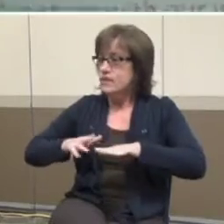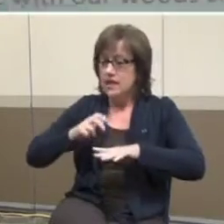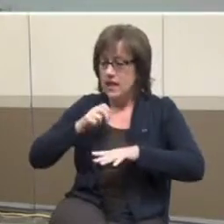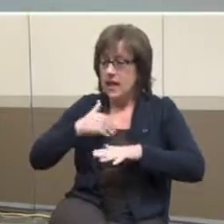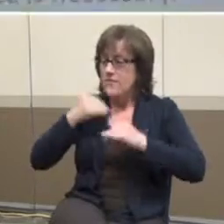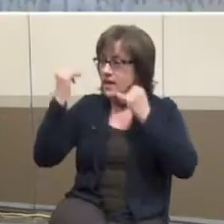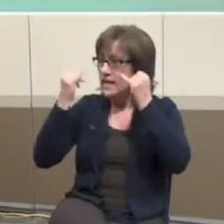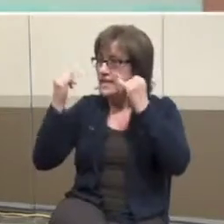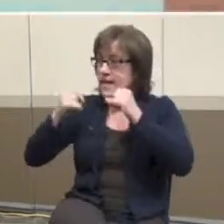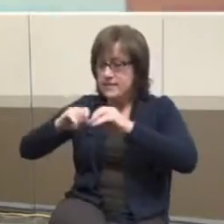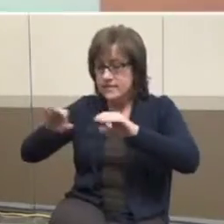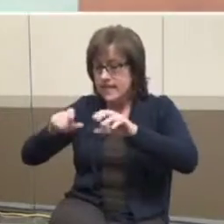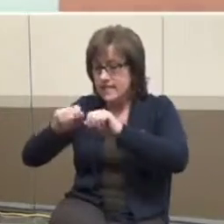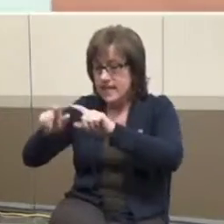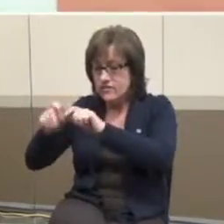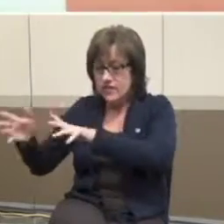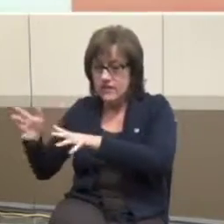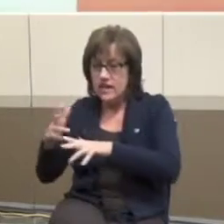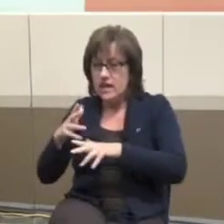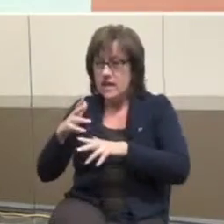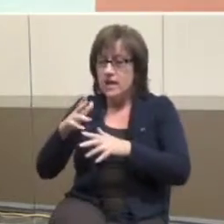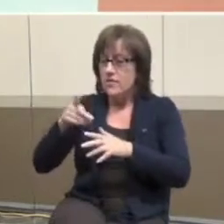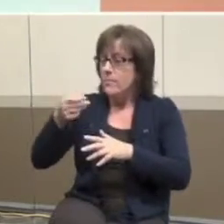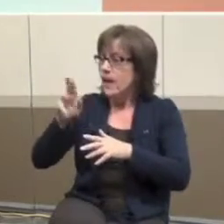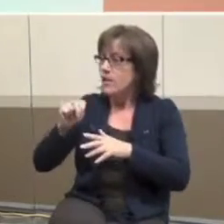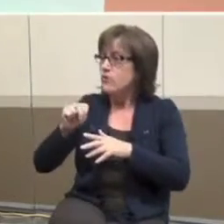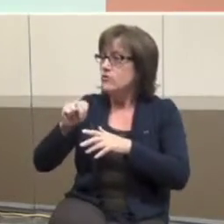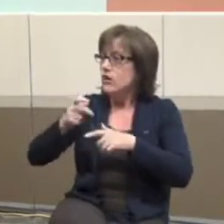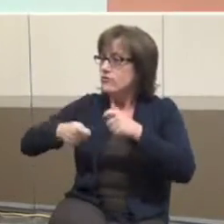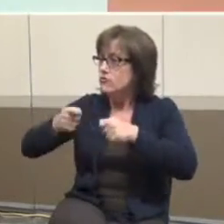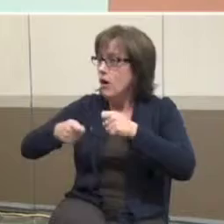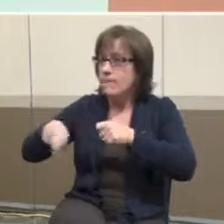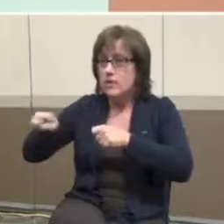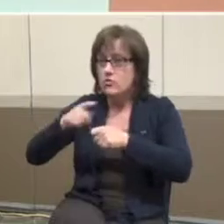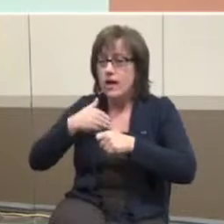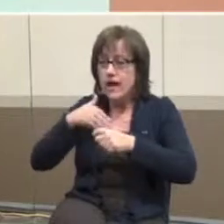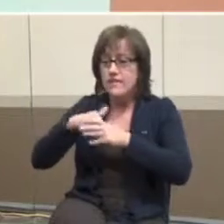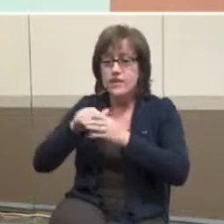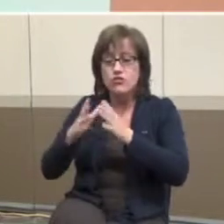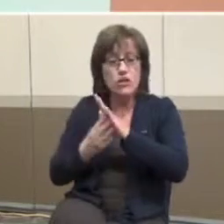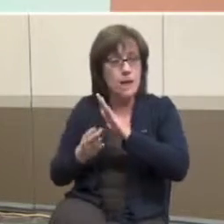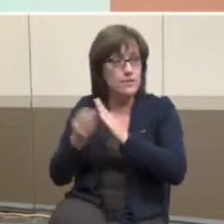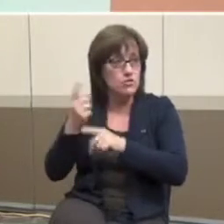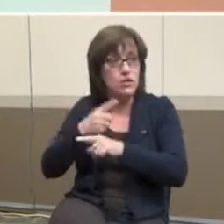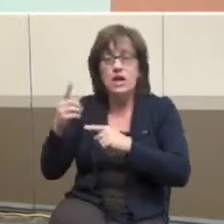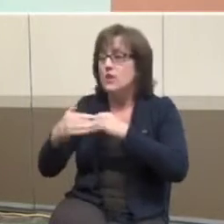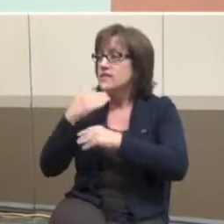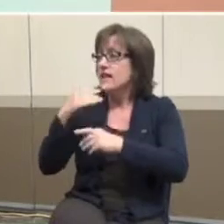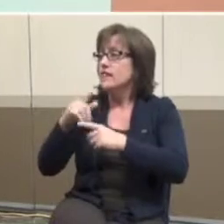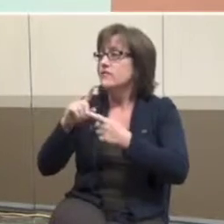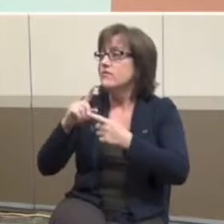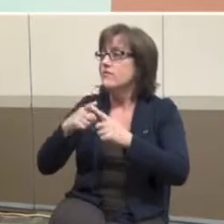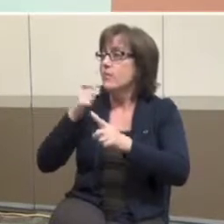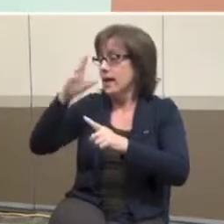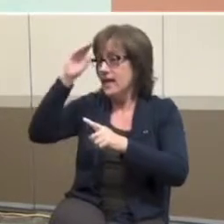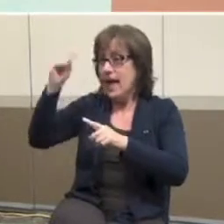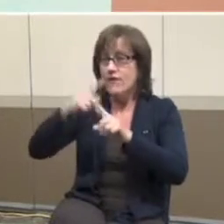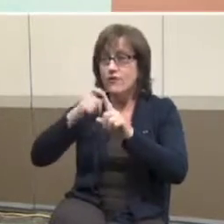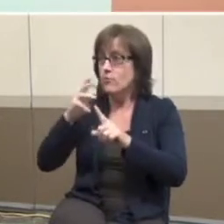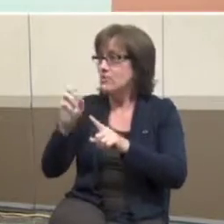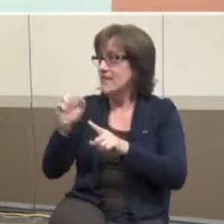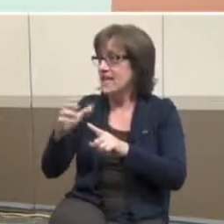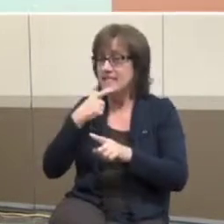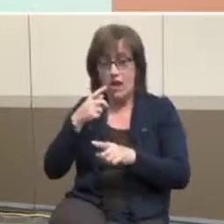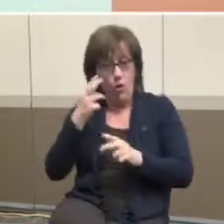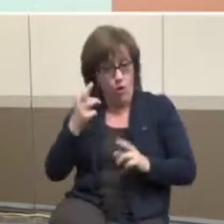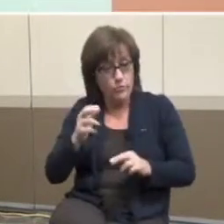to people all over, and actually the pattern of drum that you have in your set of copies today was sent to me by a guy from Wisconsin who said, hope you can use this.